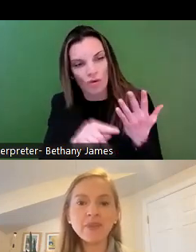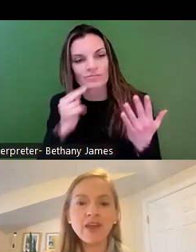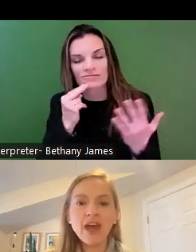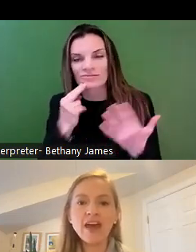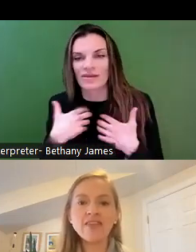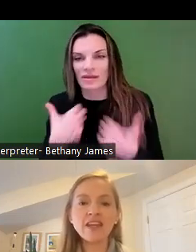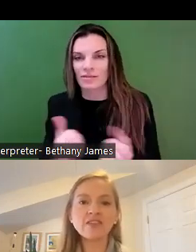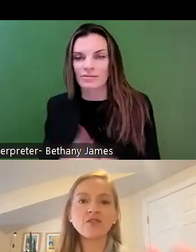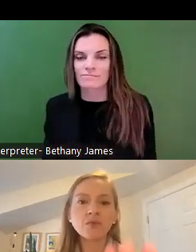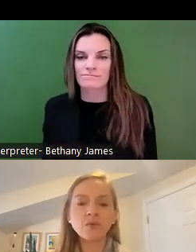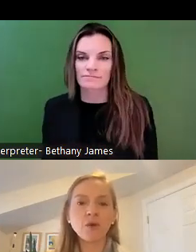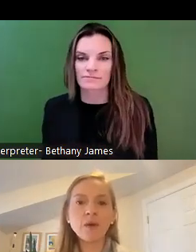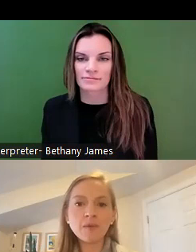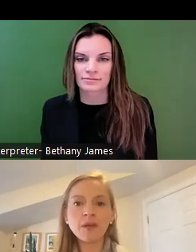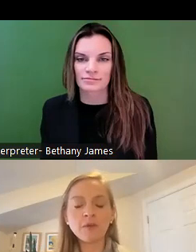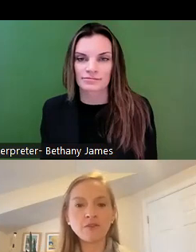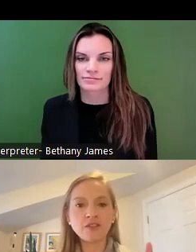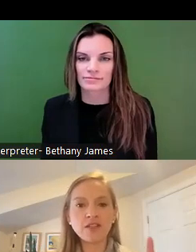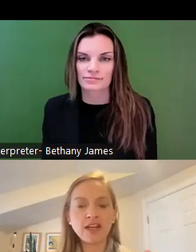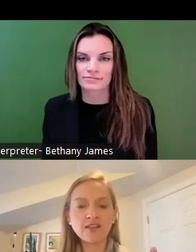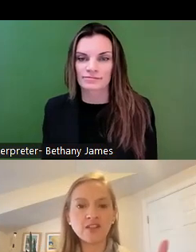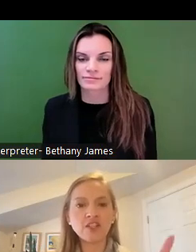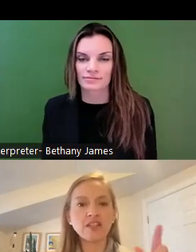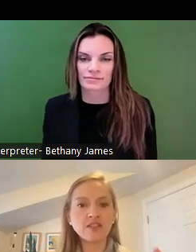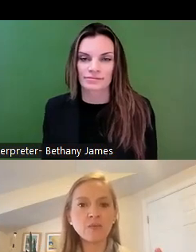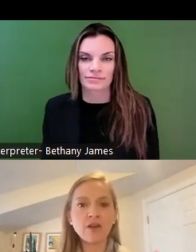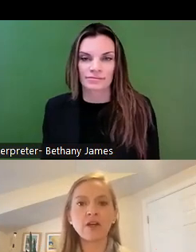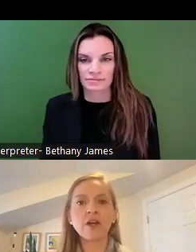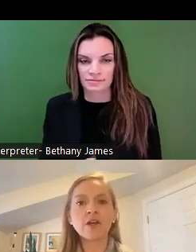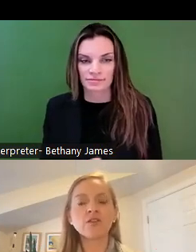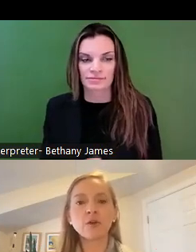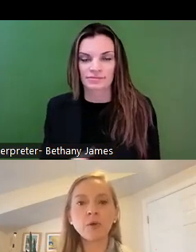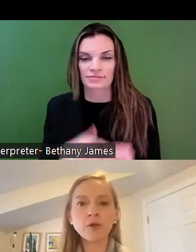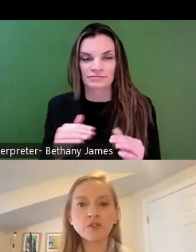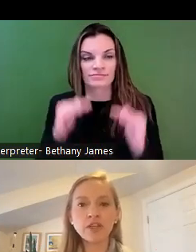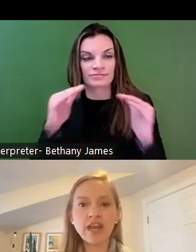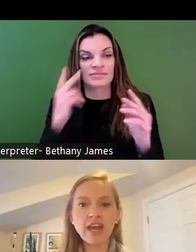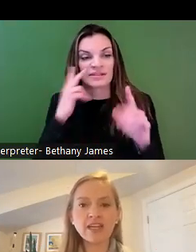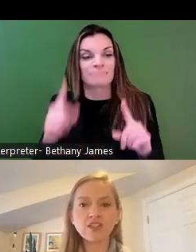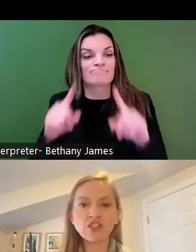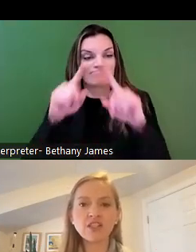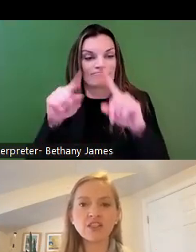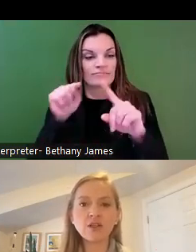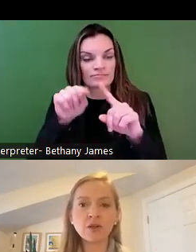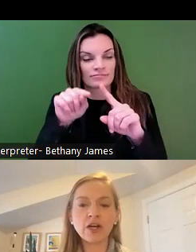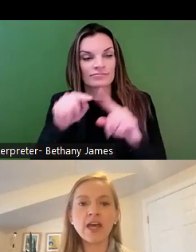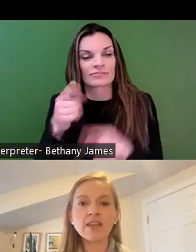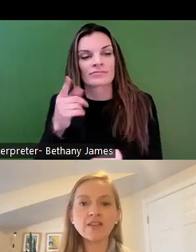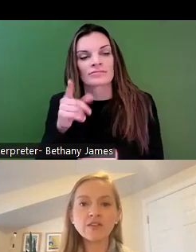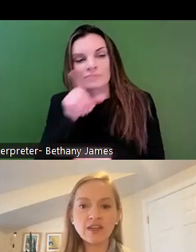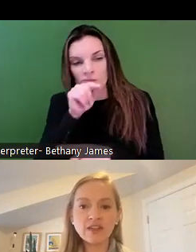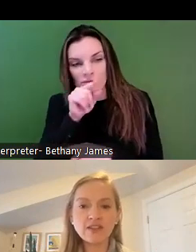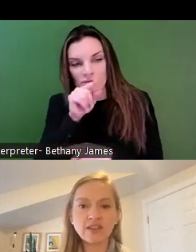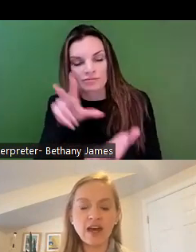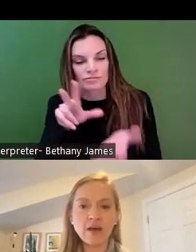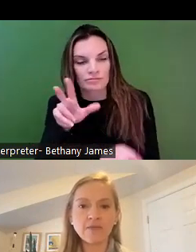pill. And then as you go up the pyramid, you'll see the next section, it gets smaller. So poultry, eggs, cheese, and yogurt. These